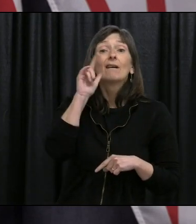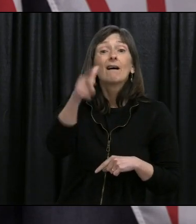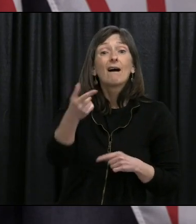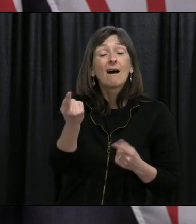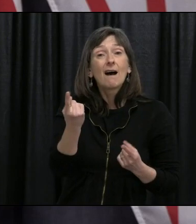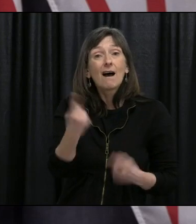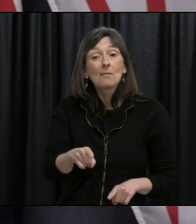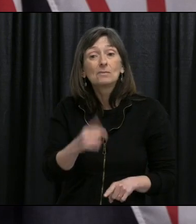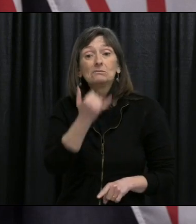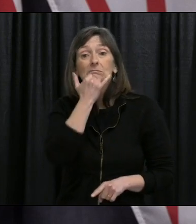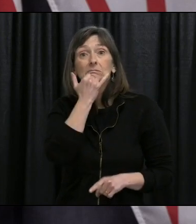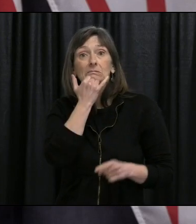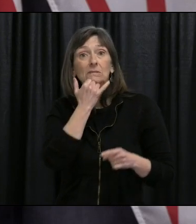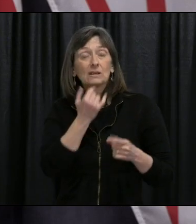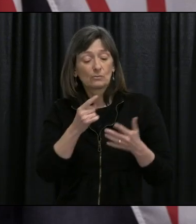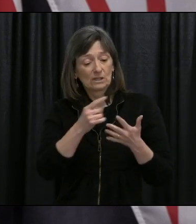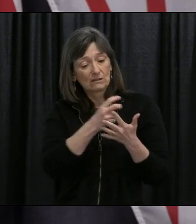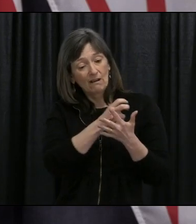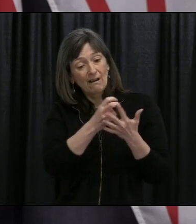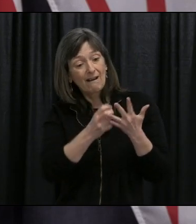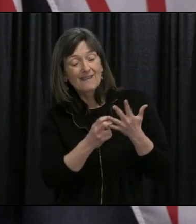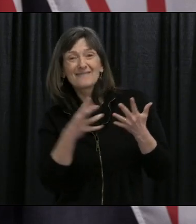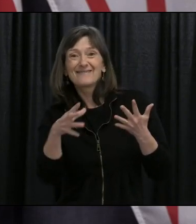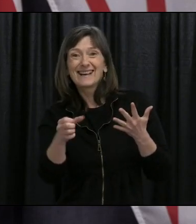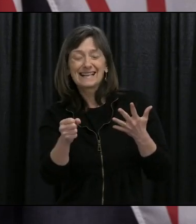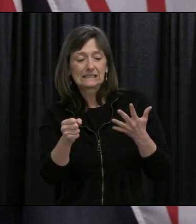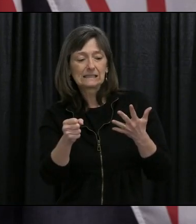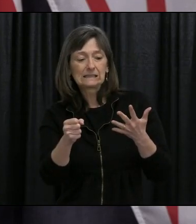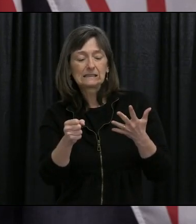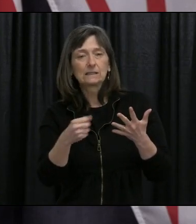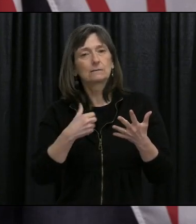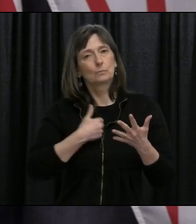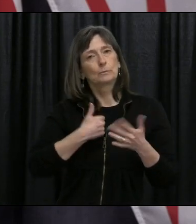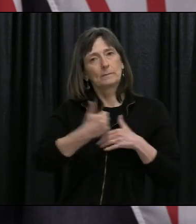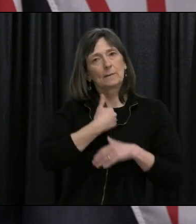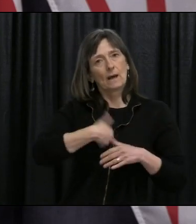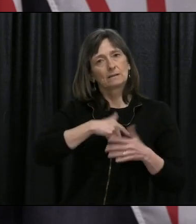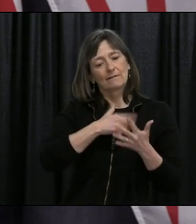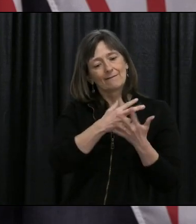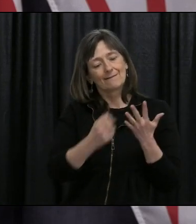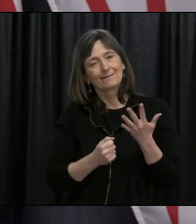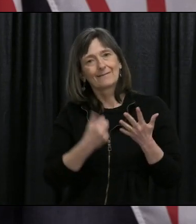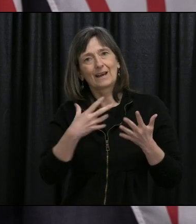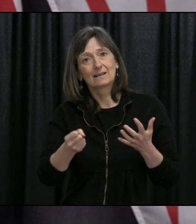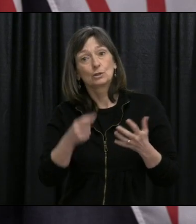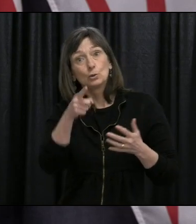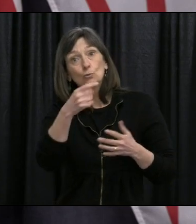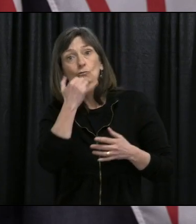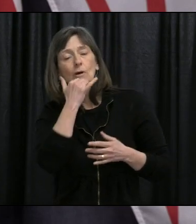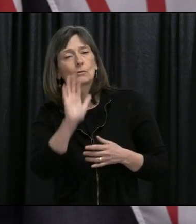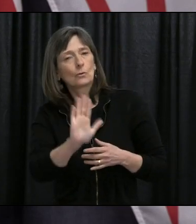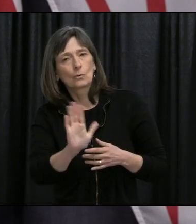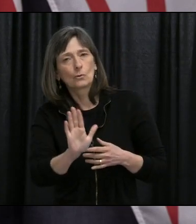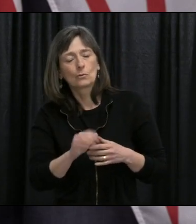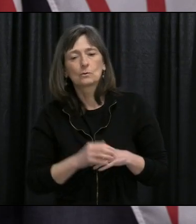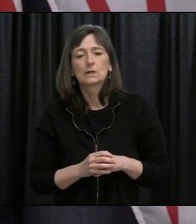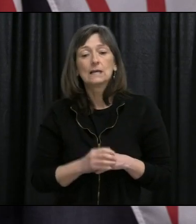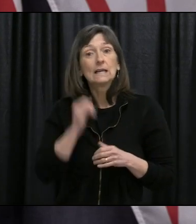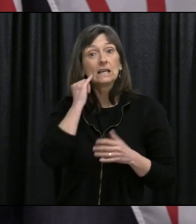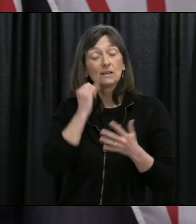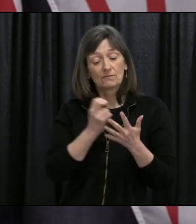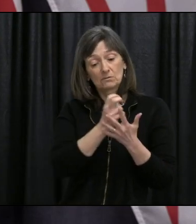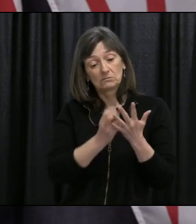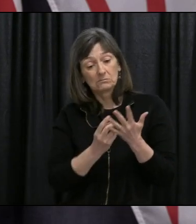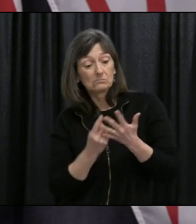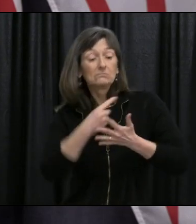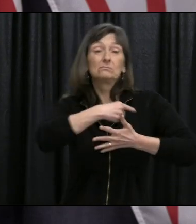not be because we have failed, but perhaps because we may have acted too quickly. If this occurs, our provincial public health system will be there